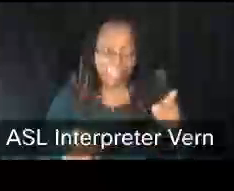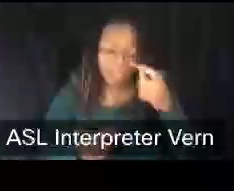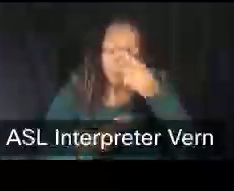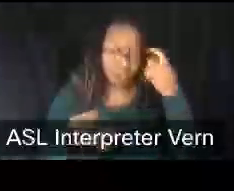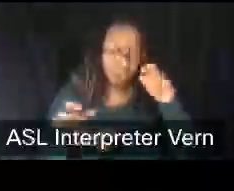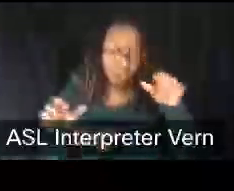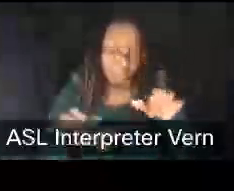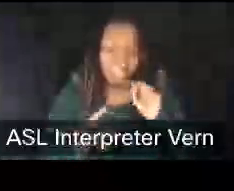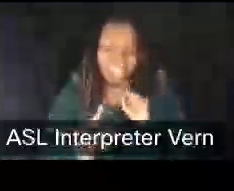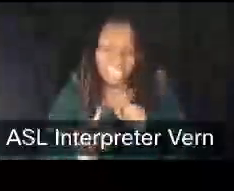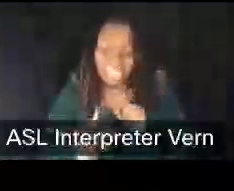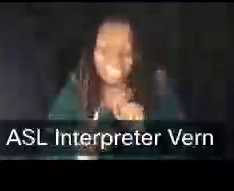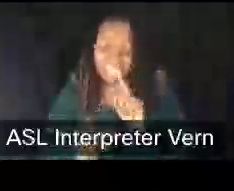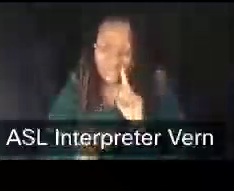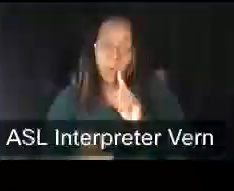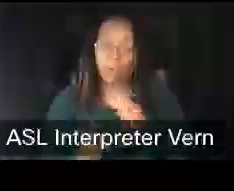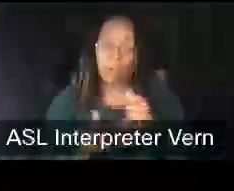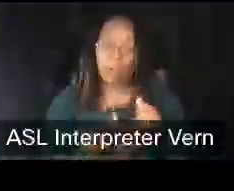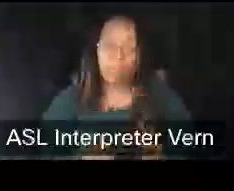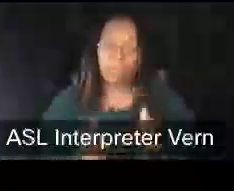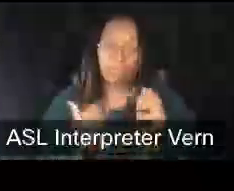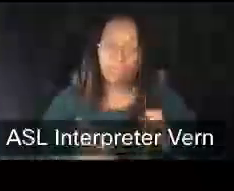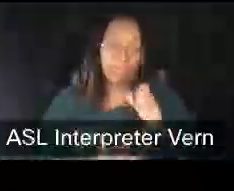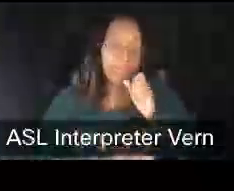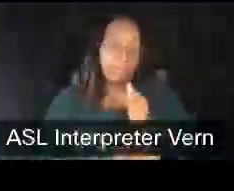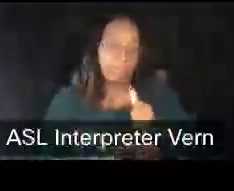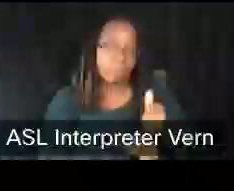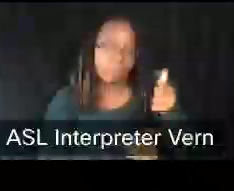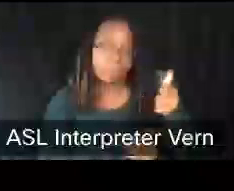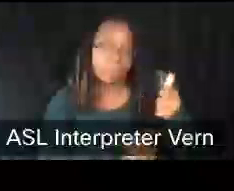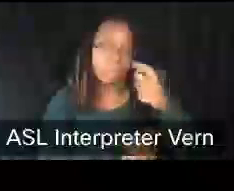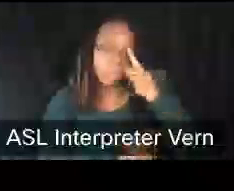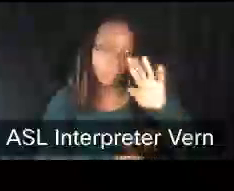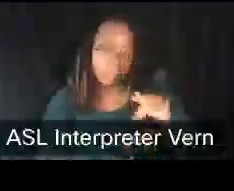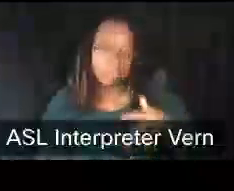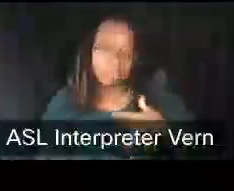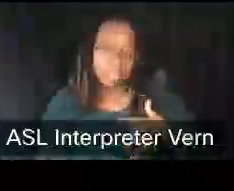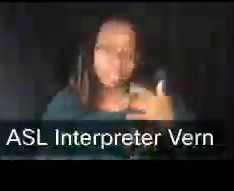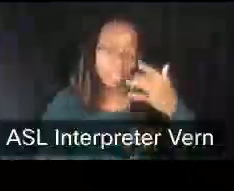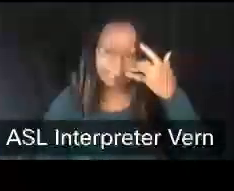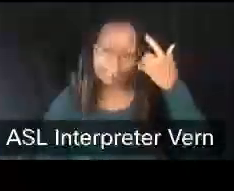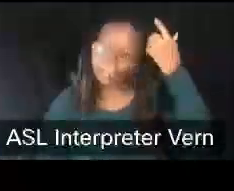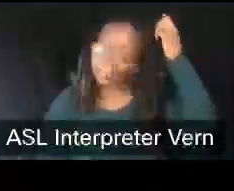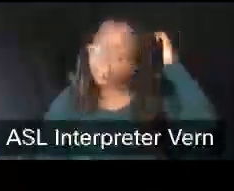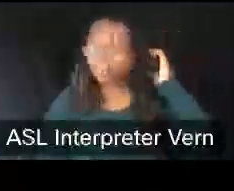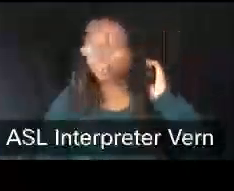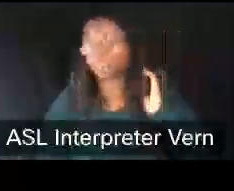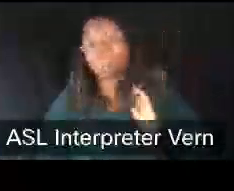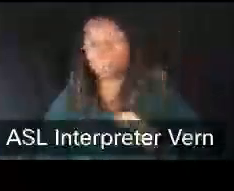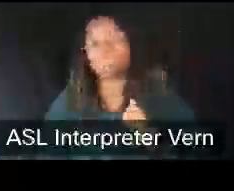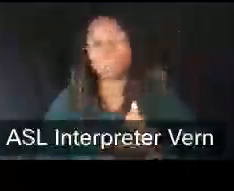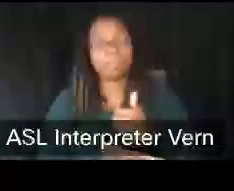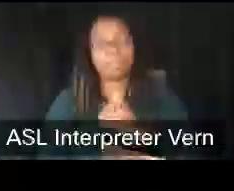support survivors to not blame themselves for how they're feeling. It helps all of us to hold that mental health challenges